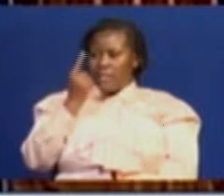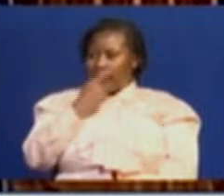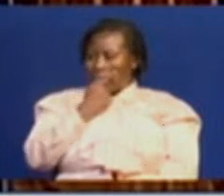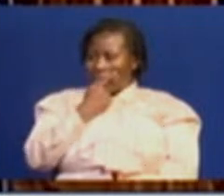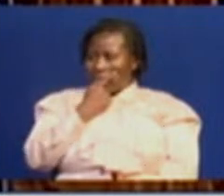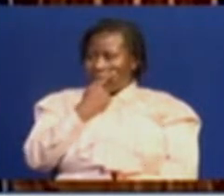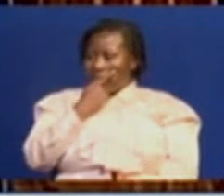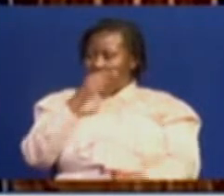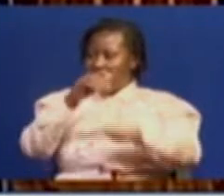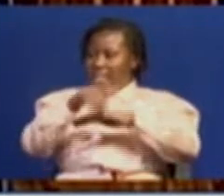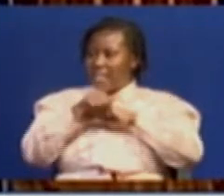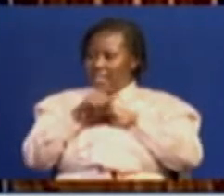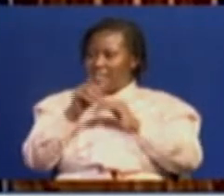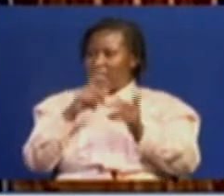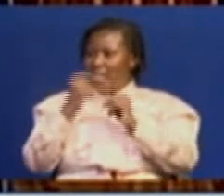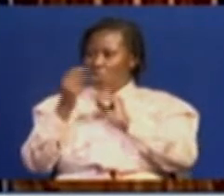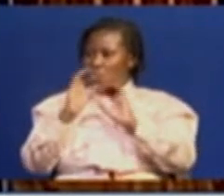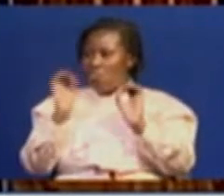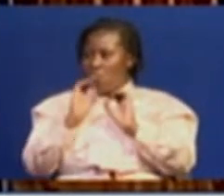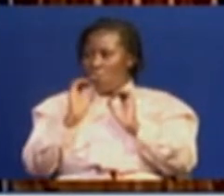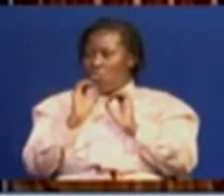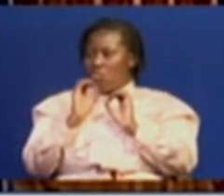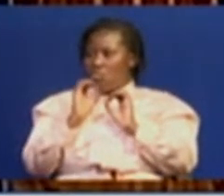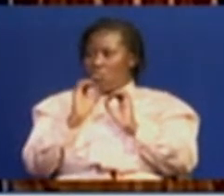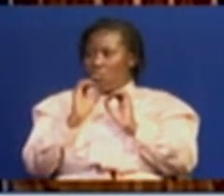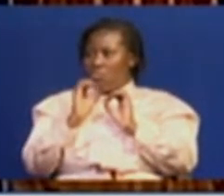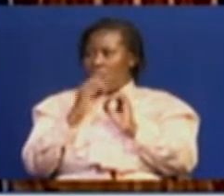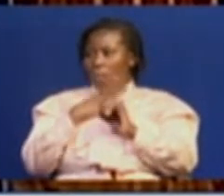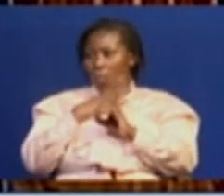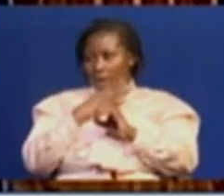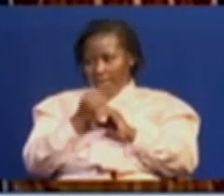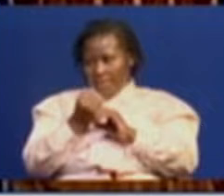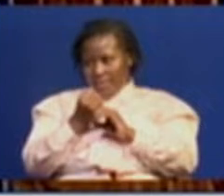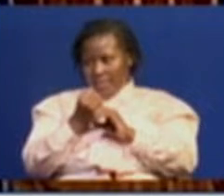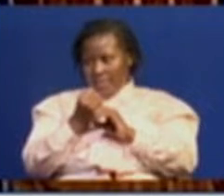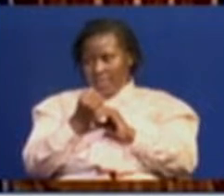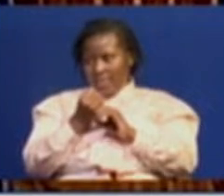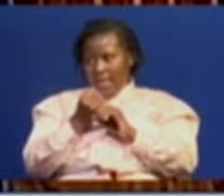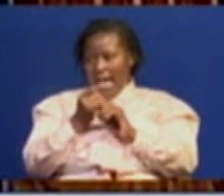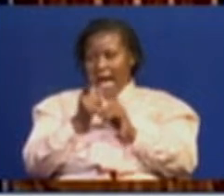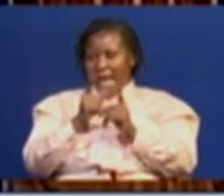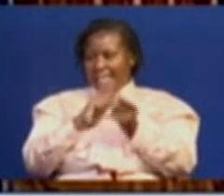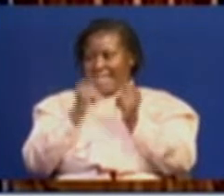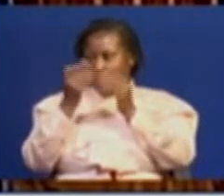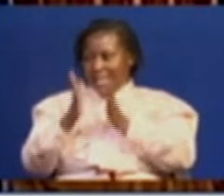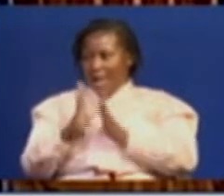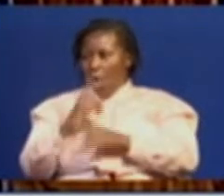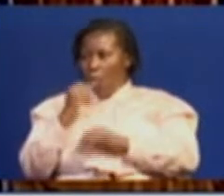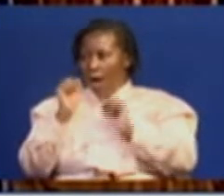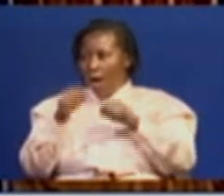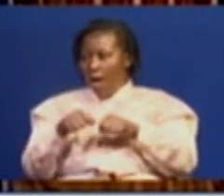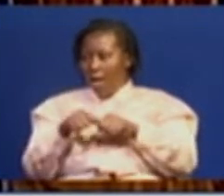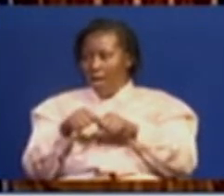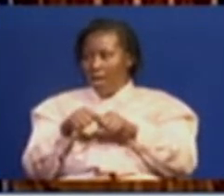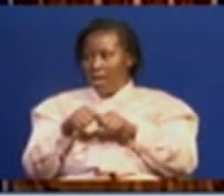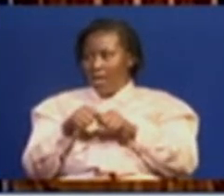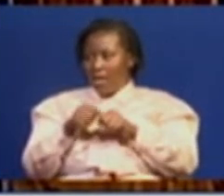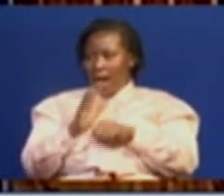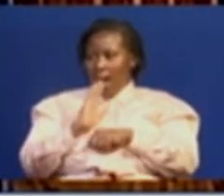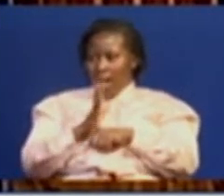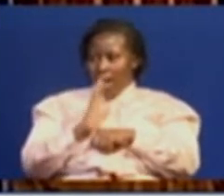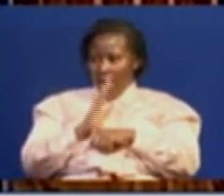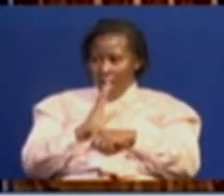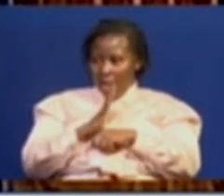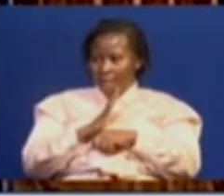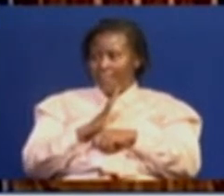see the English rendered translation. In this case, we may need a translator who will be able to